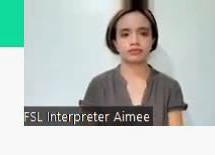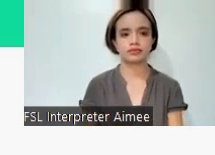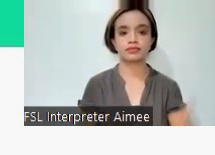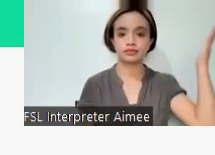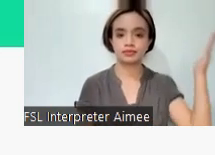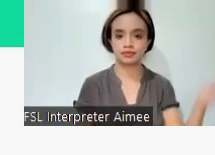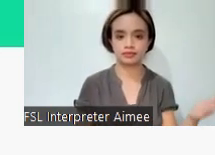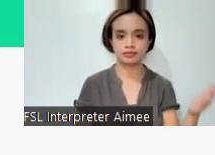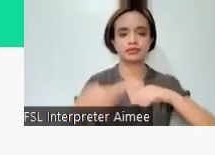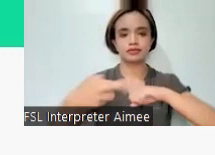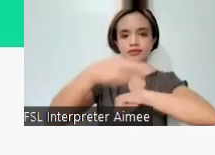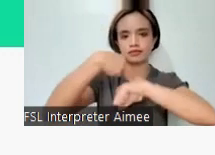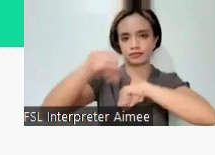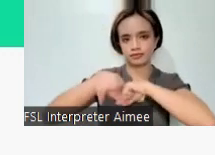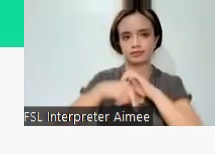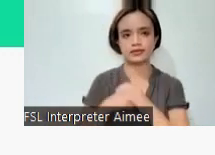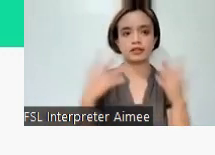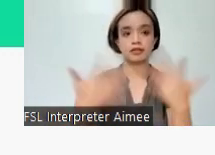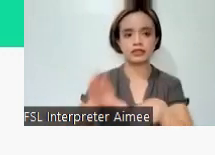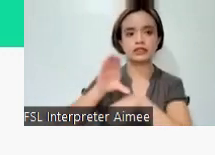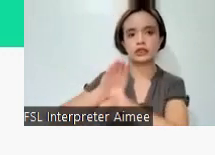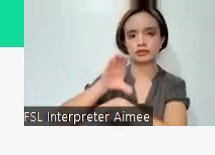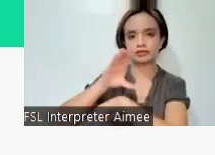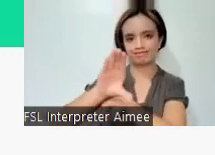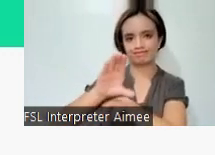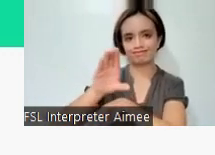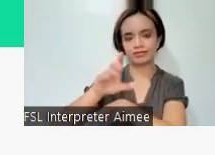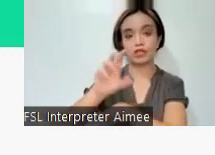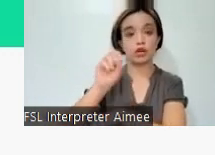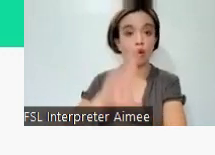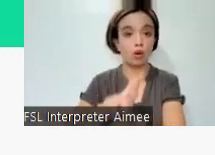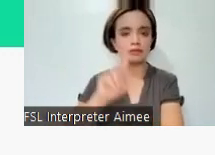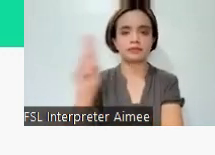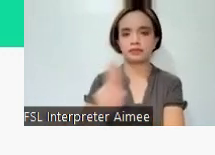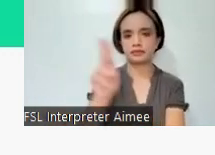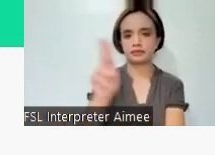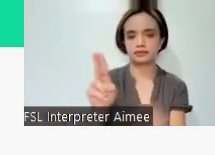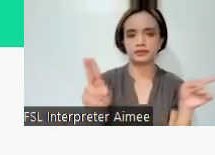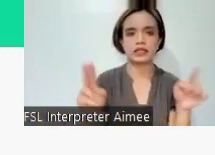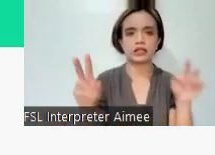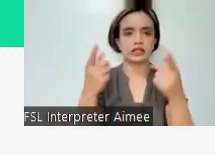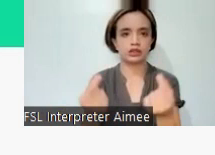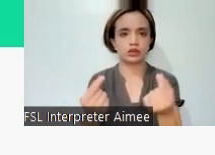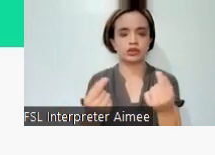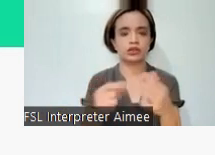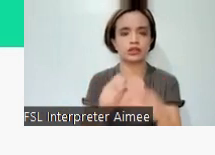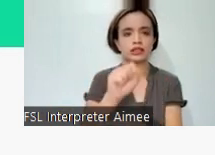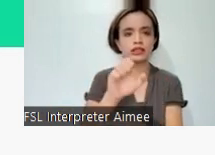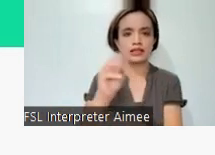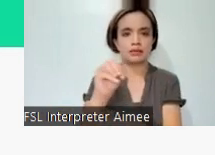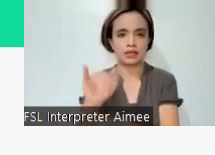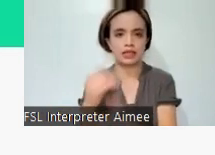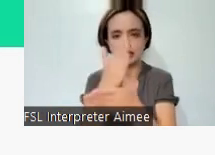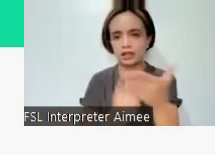These are the references that we consulted or used in the conduct of the semi-systematic review.